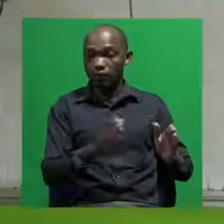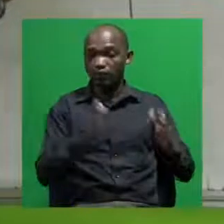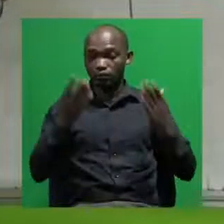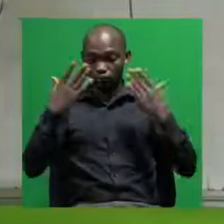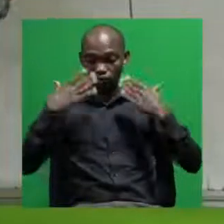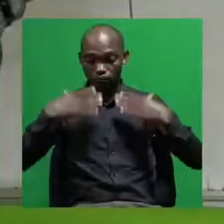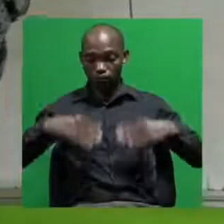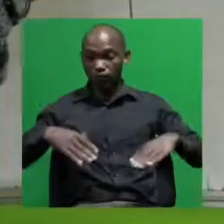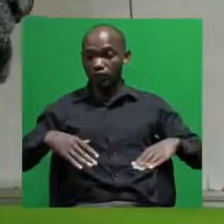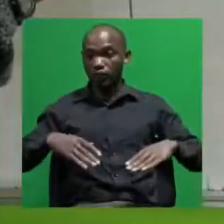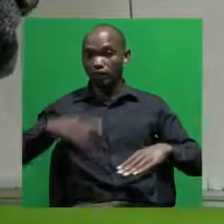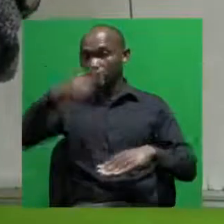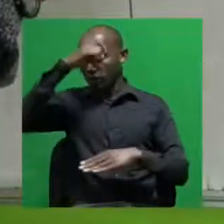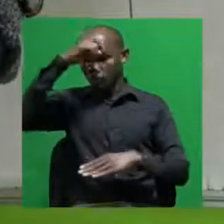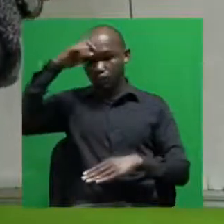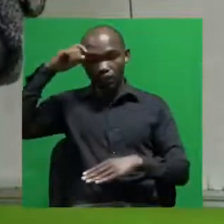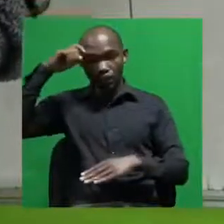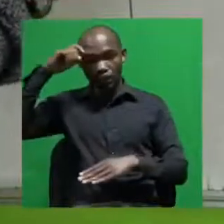is about,